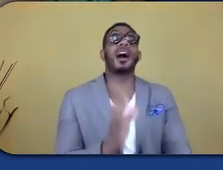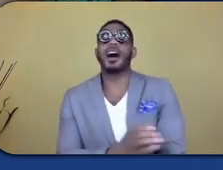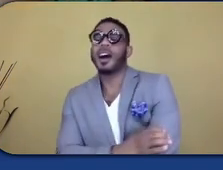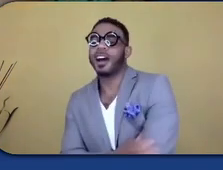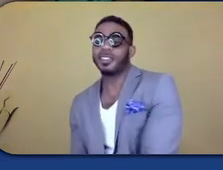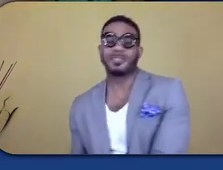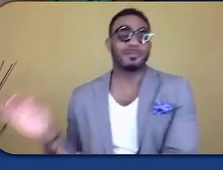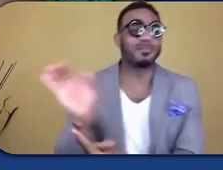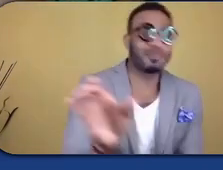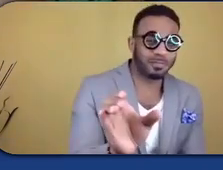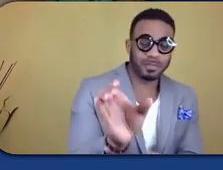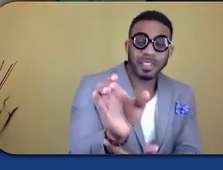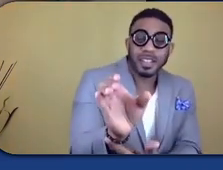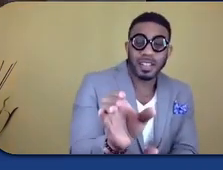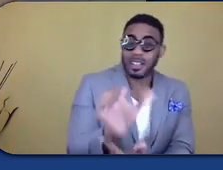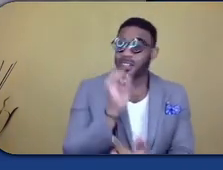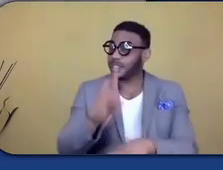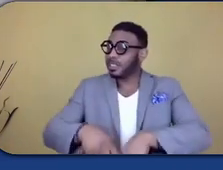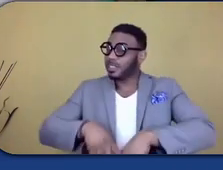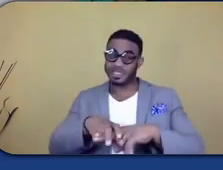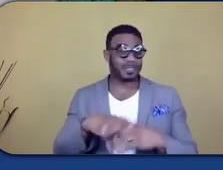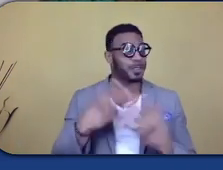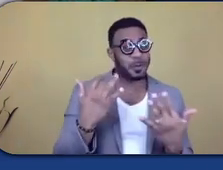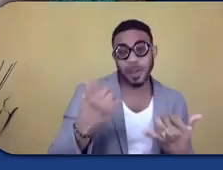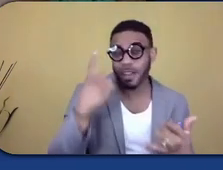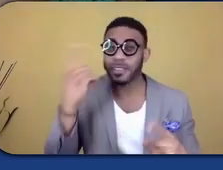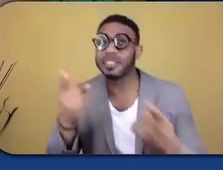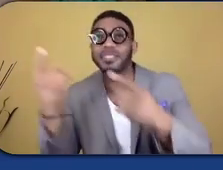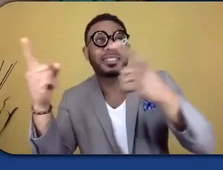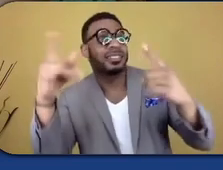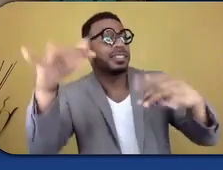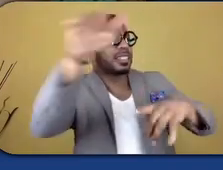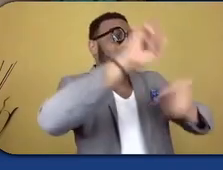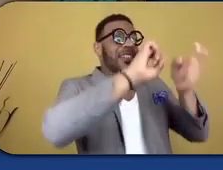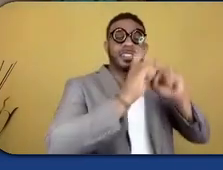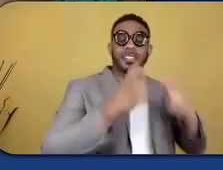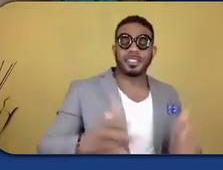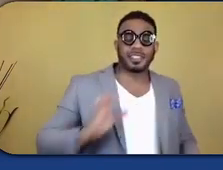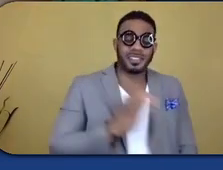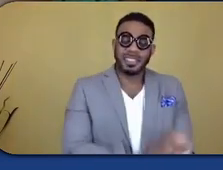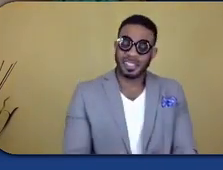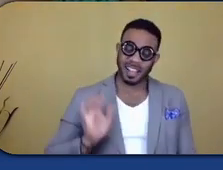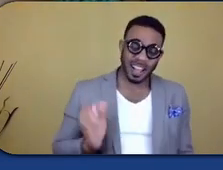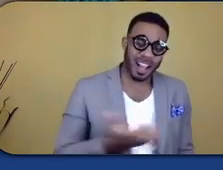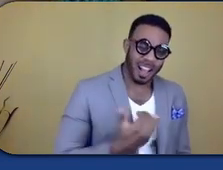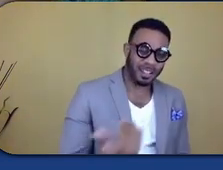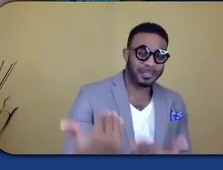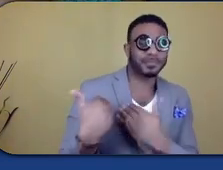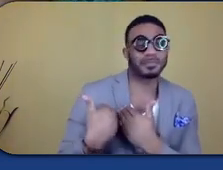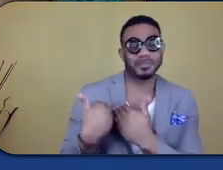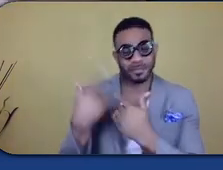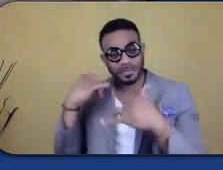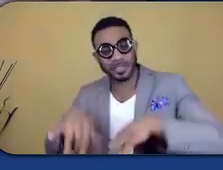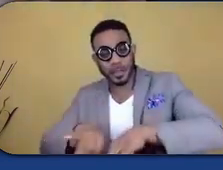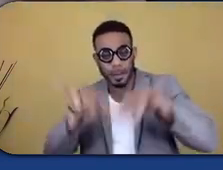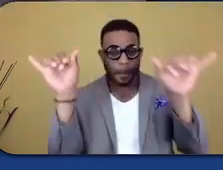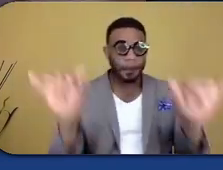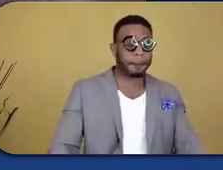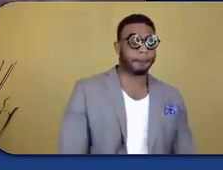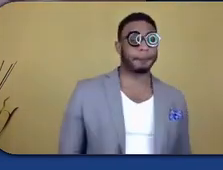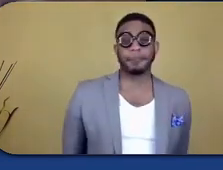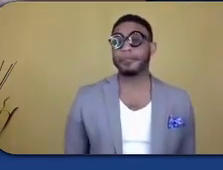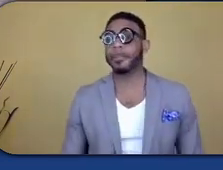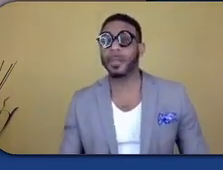move on. Don't sit down waiting for things to be done. Get up, we move on and let's get things done. Tell me what you wanna